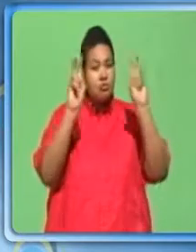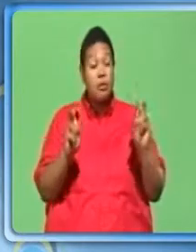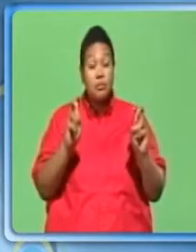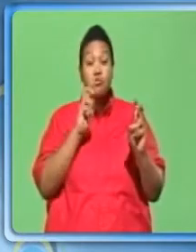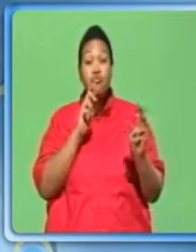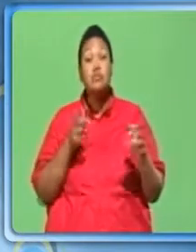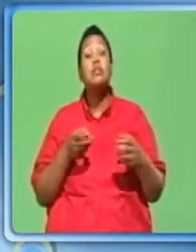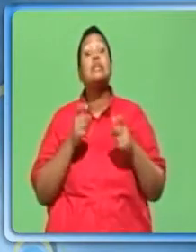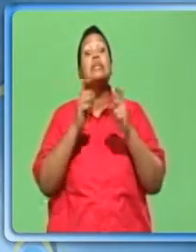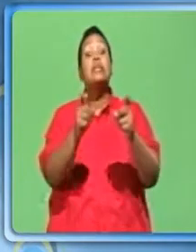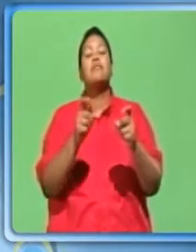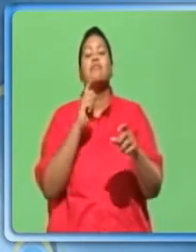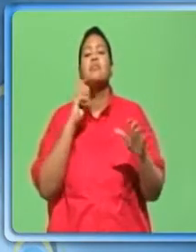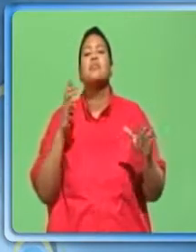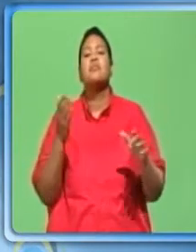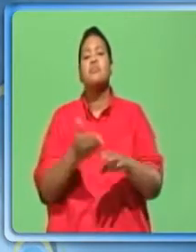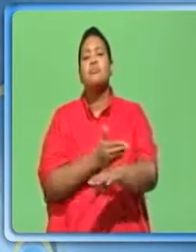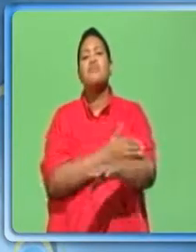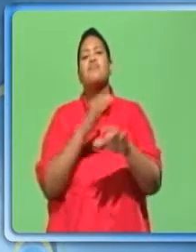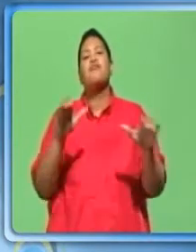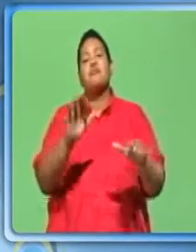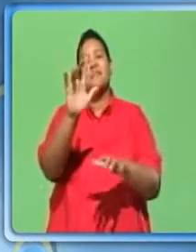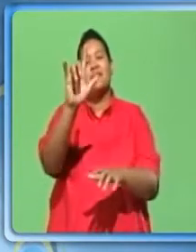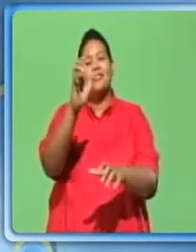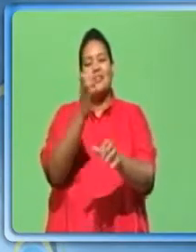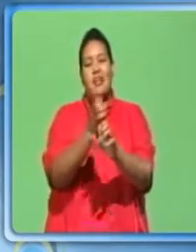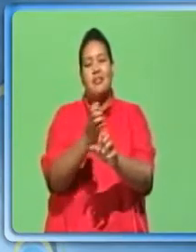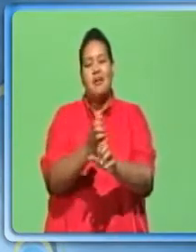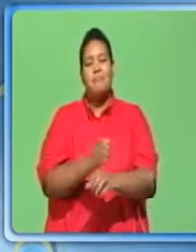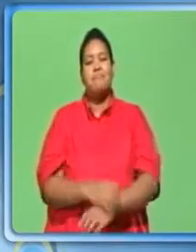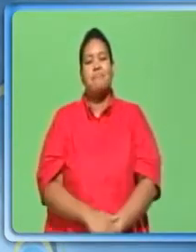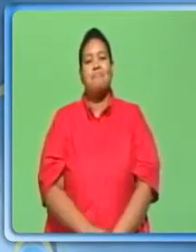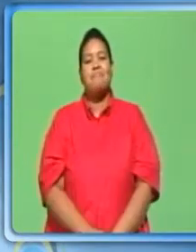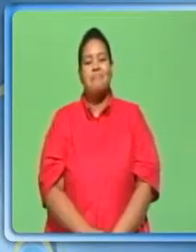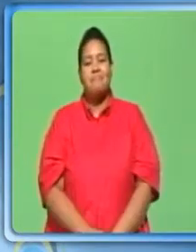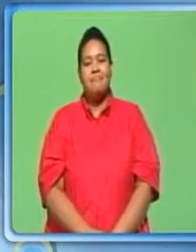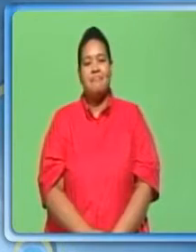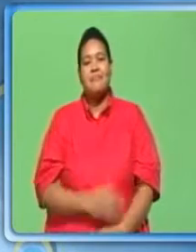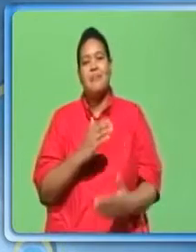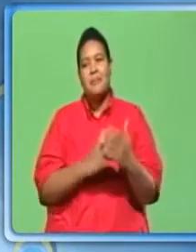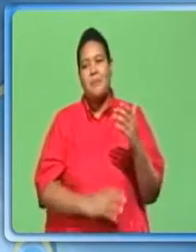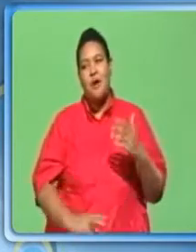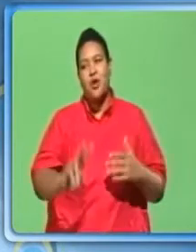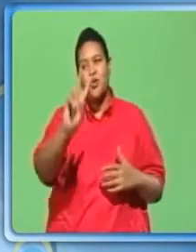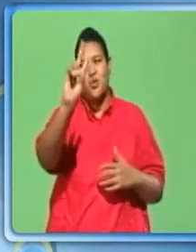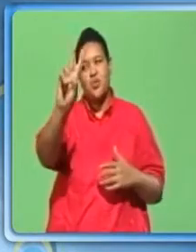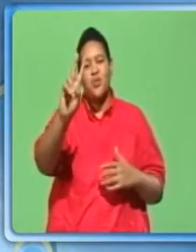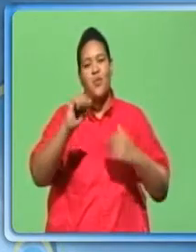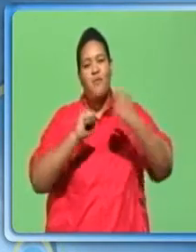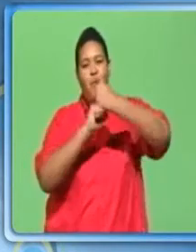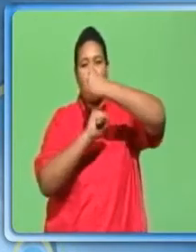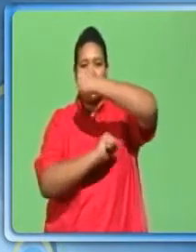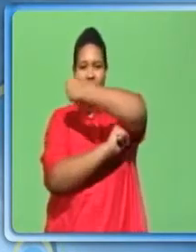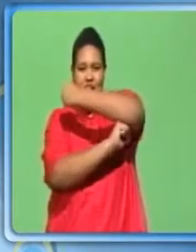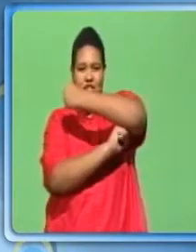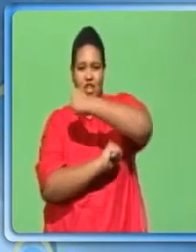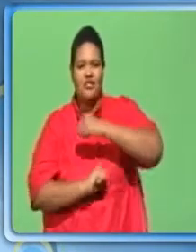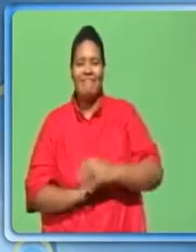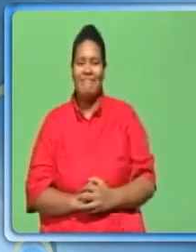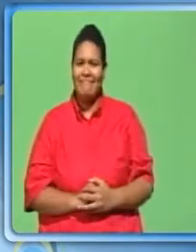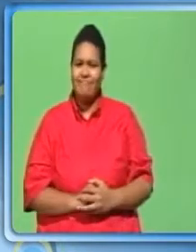topics, resulting in improved performance in CSEC examinations. Segment 2.